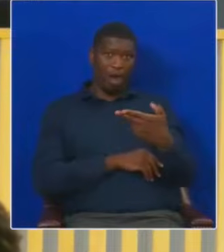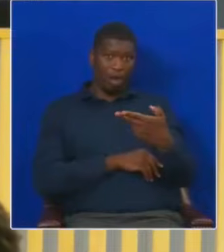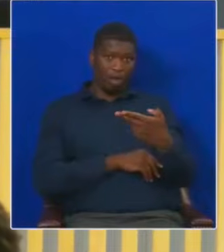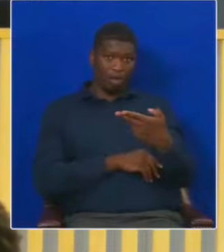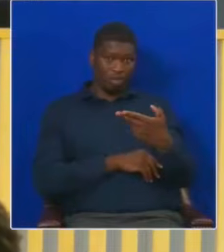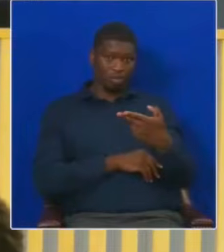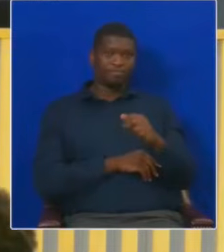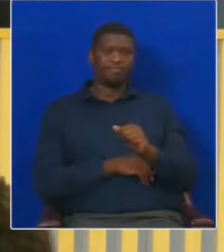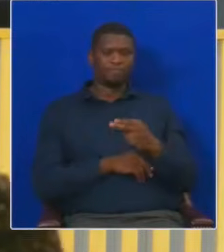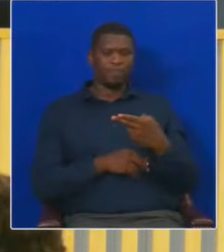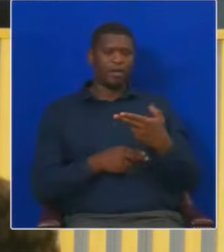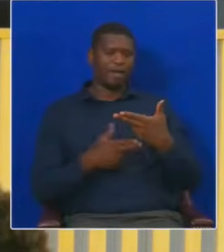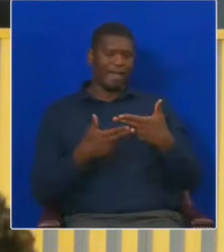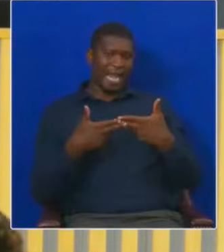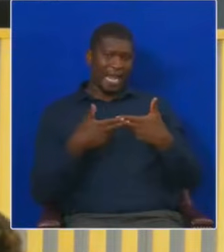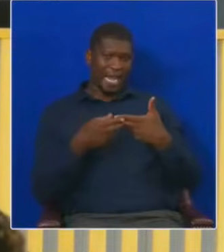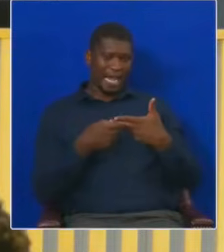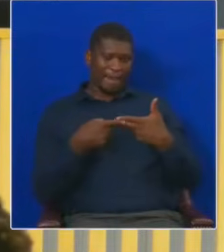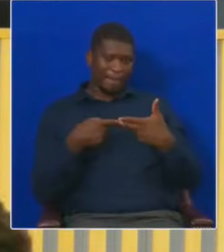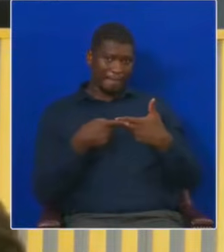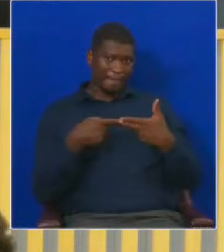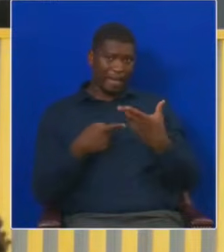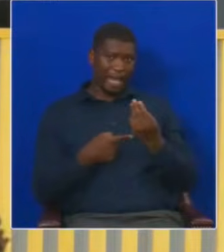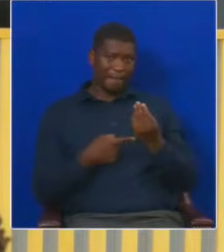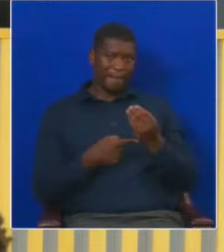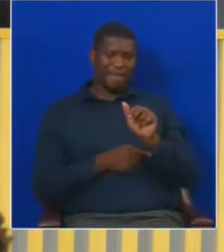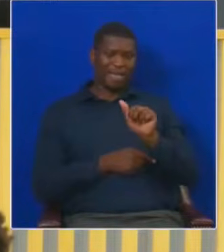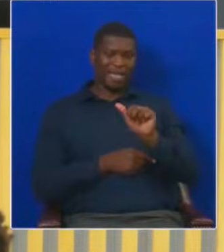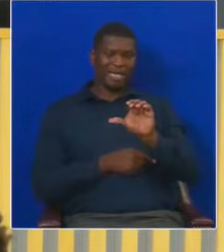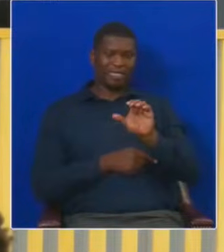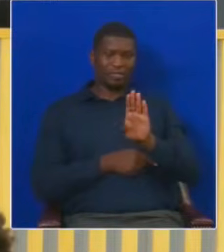number ACB